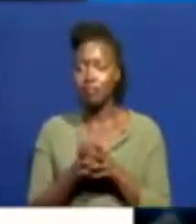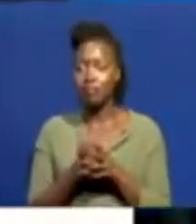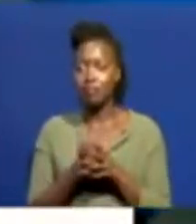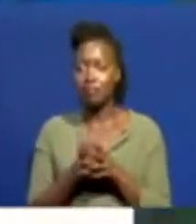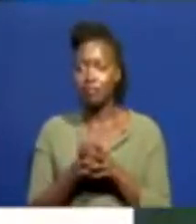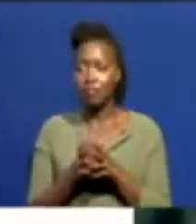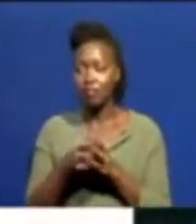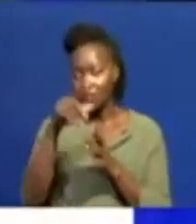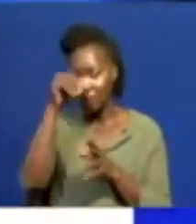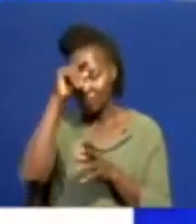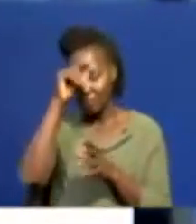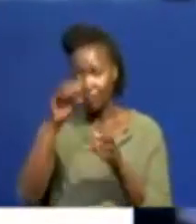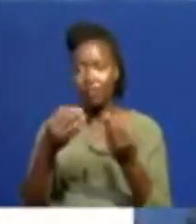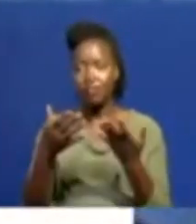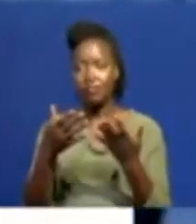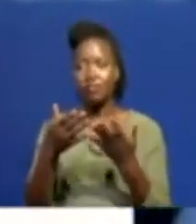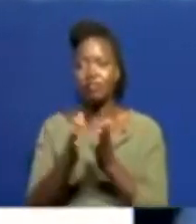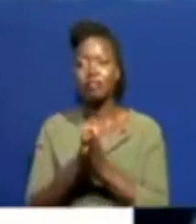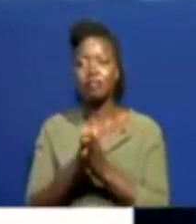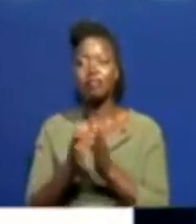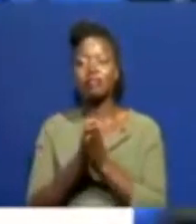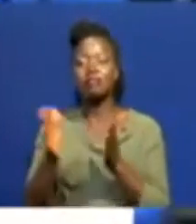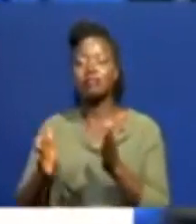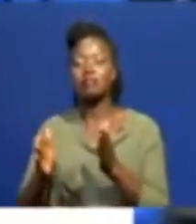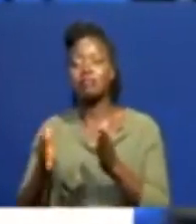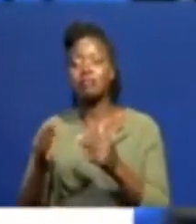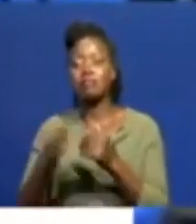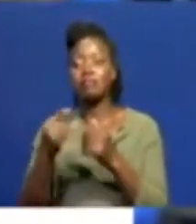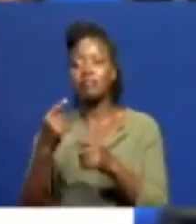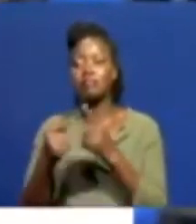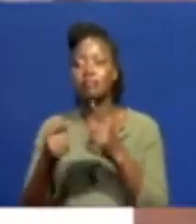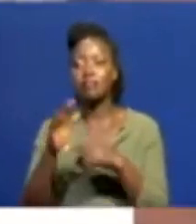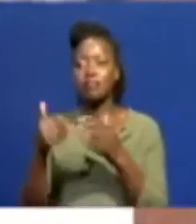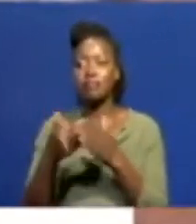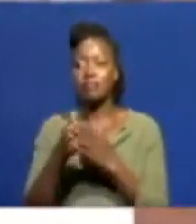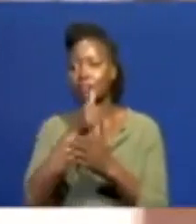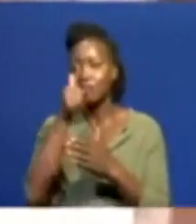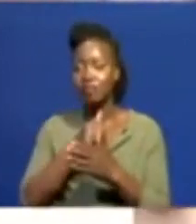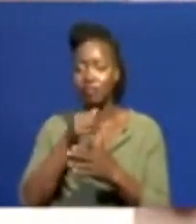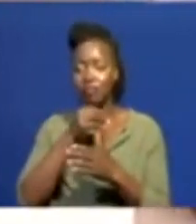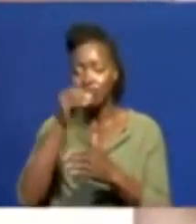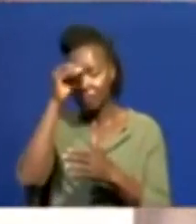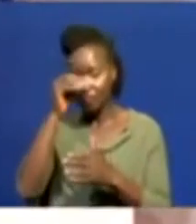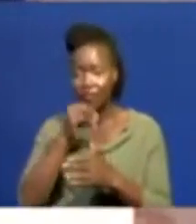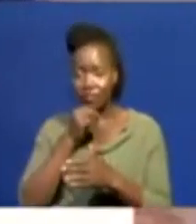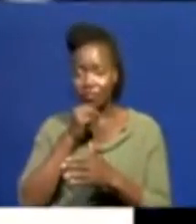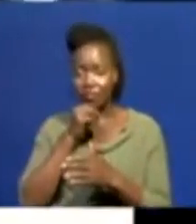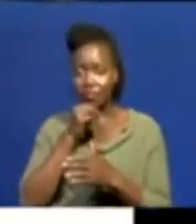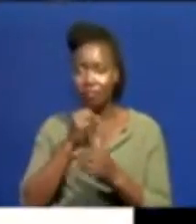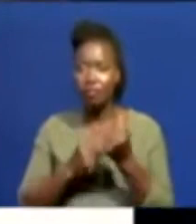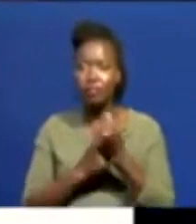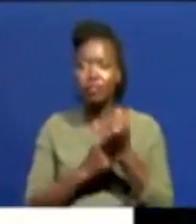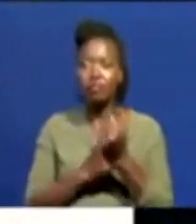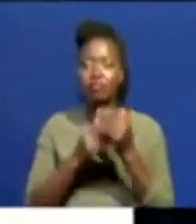Meanwhile, the government has issued a grace period of 8 years ahead of the closure of all private orphanages. The government plans to facilitate orphans